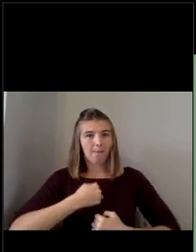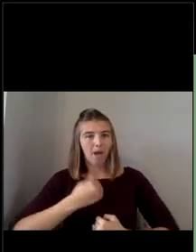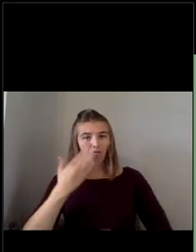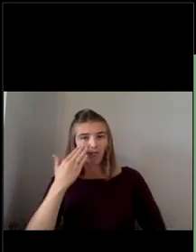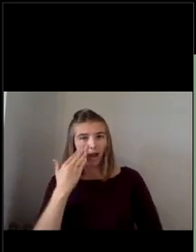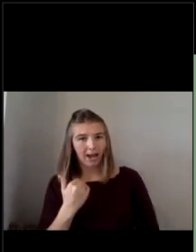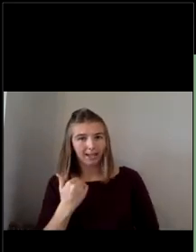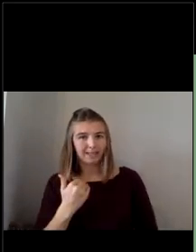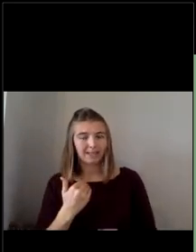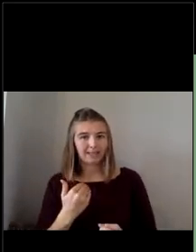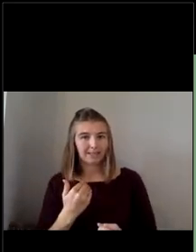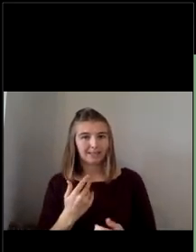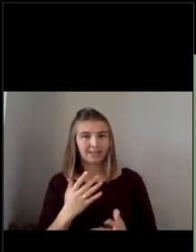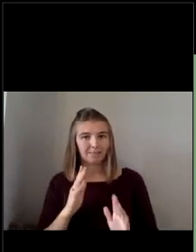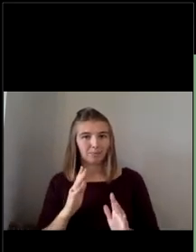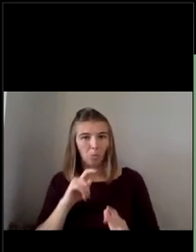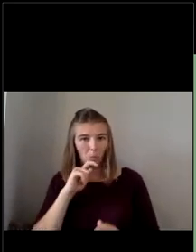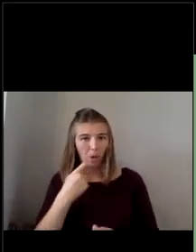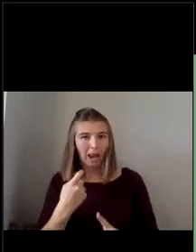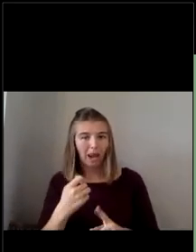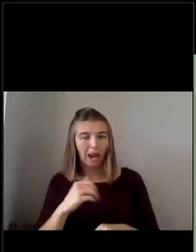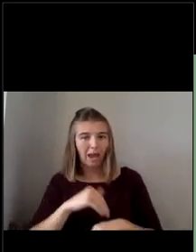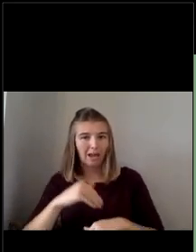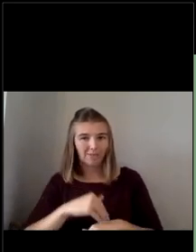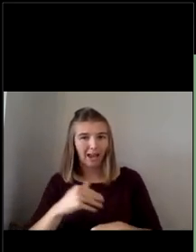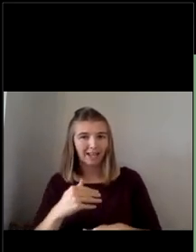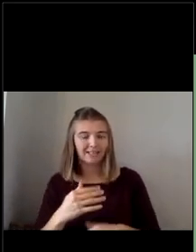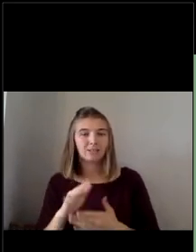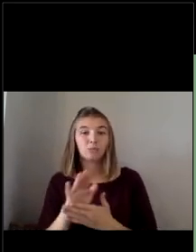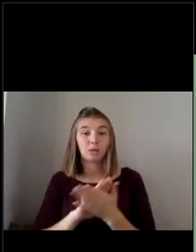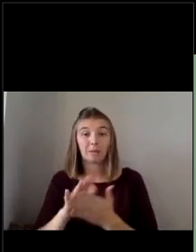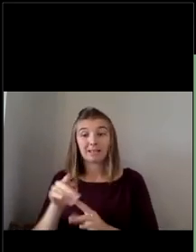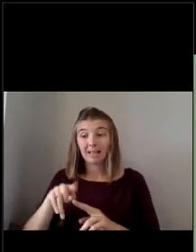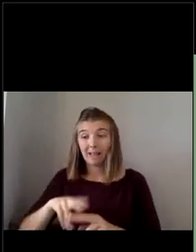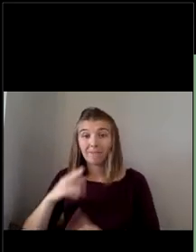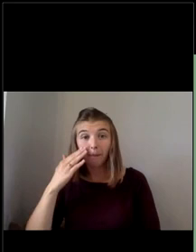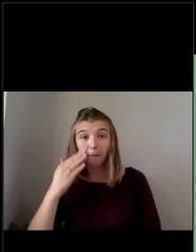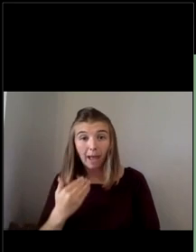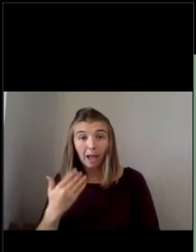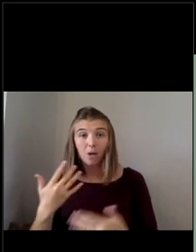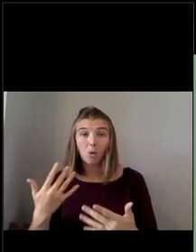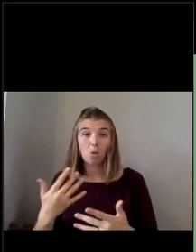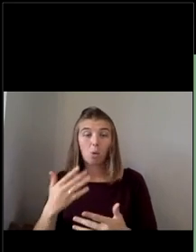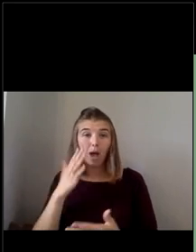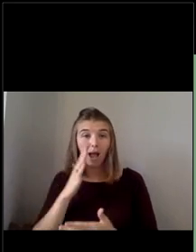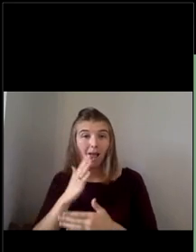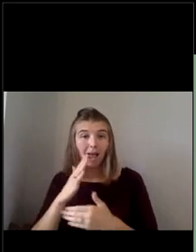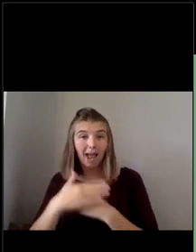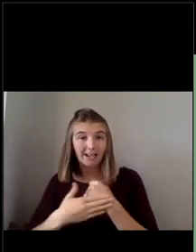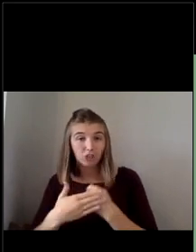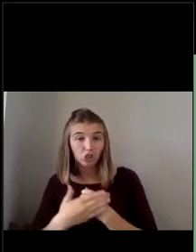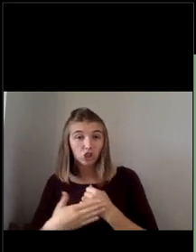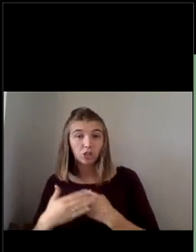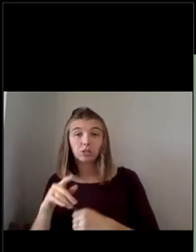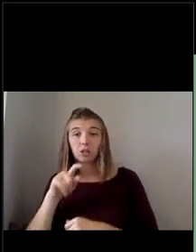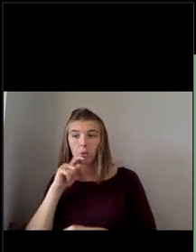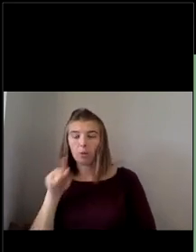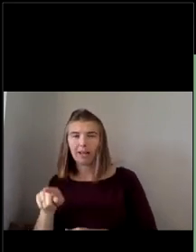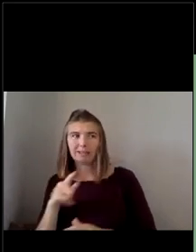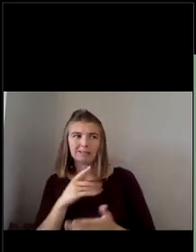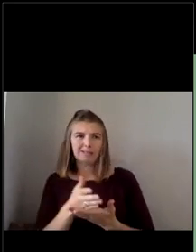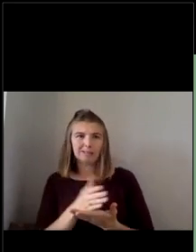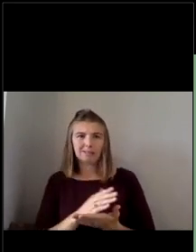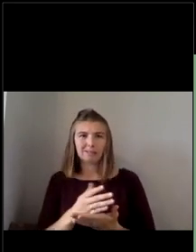education. And often many of them will pick universities, you know, based upon the number of people like them at that